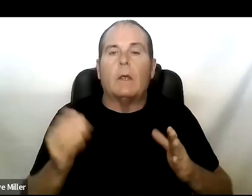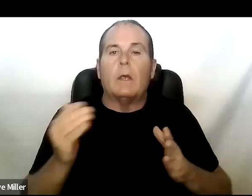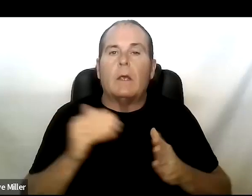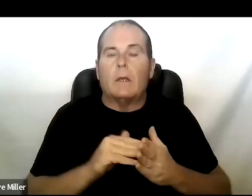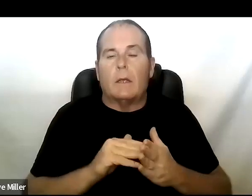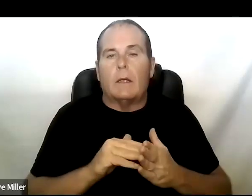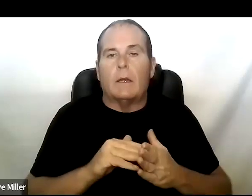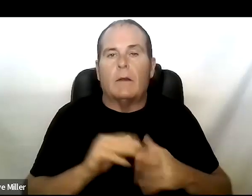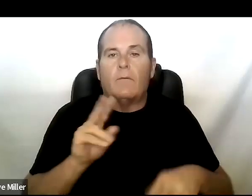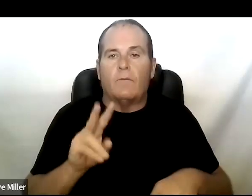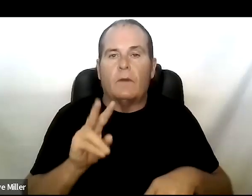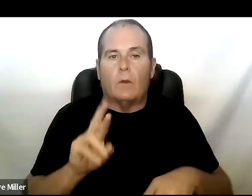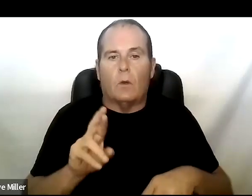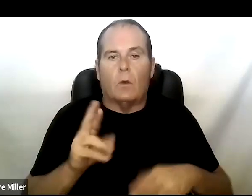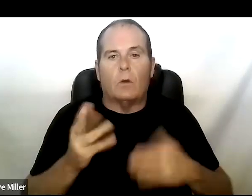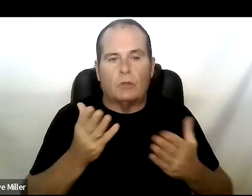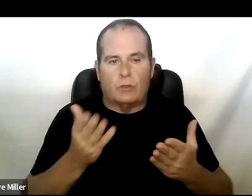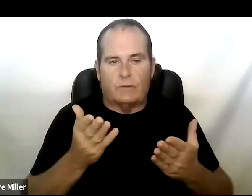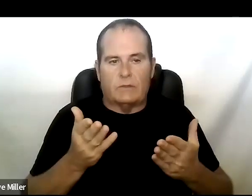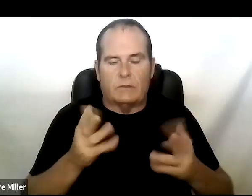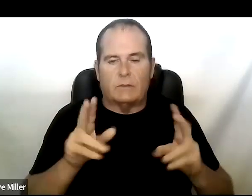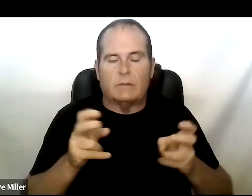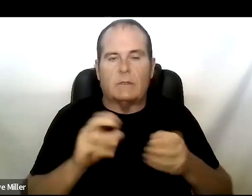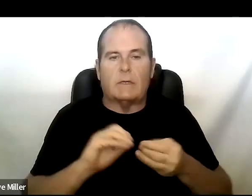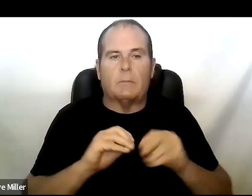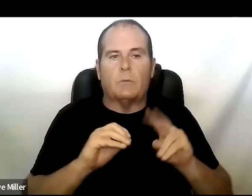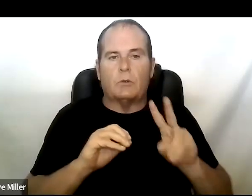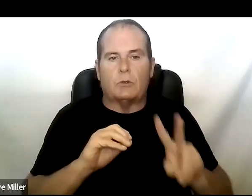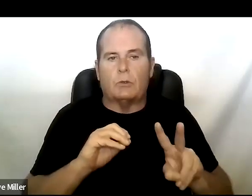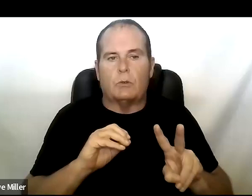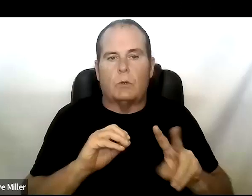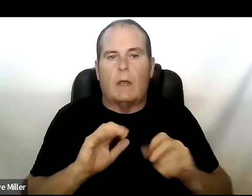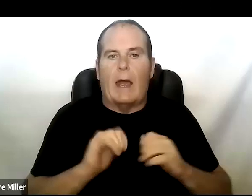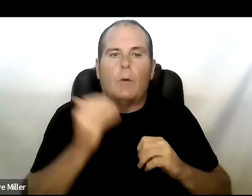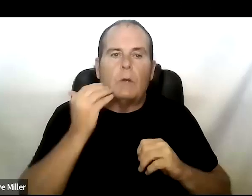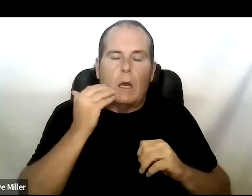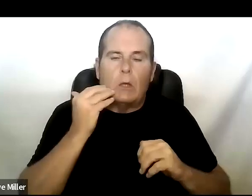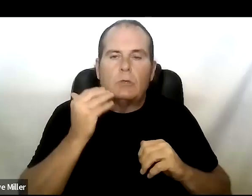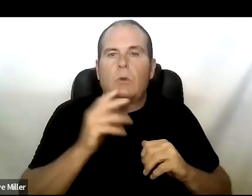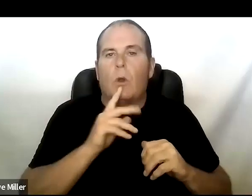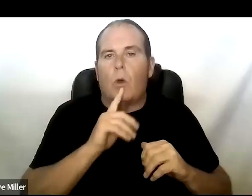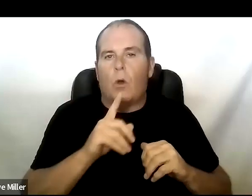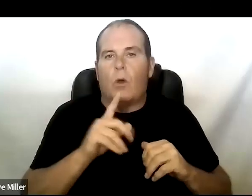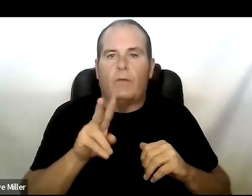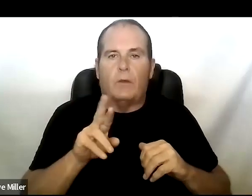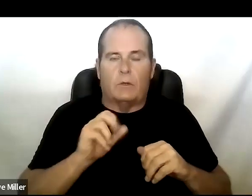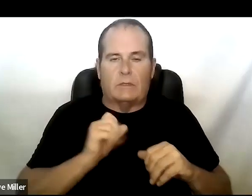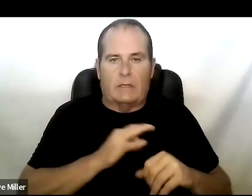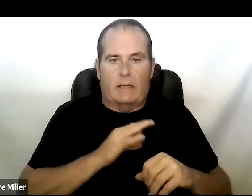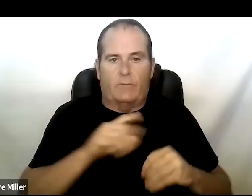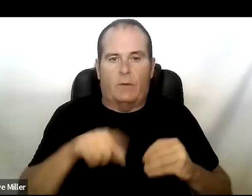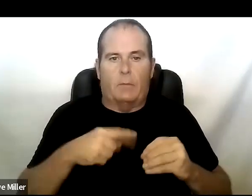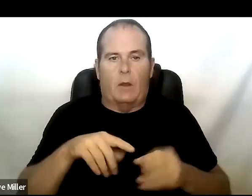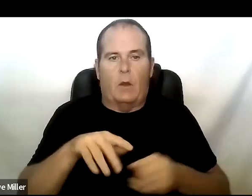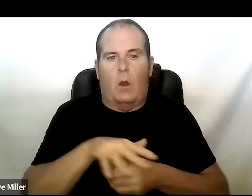VR services. Number 2. How knowledgeable are VR staff about local